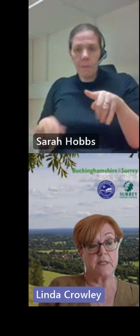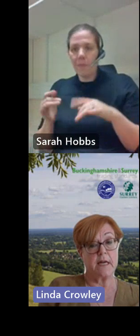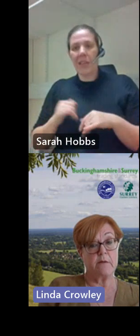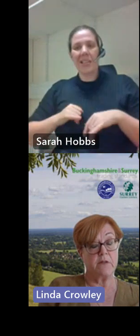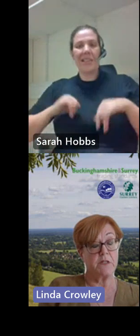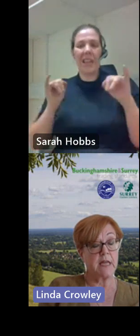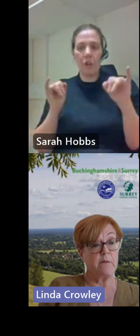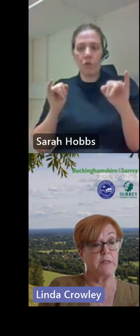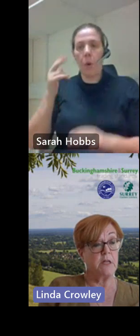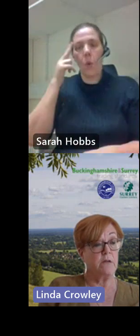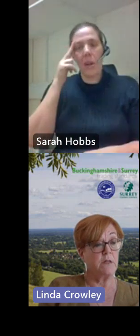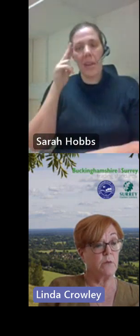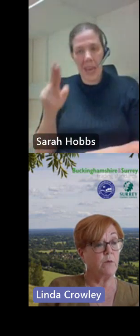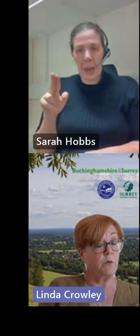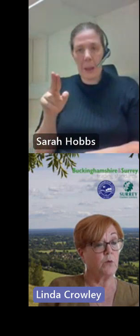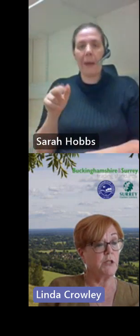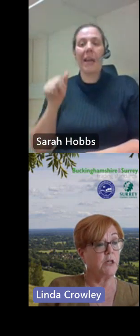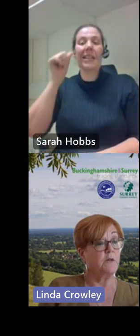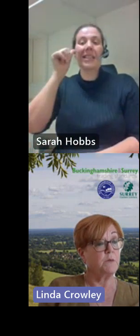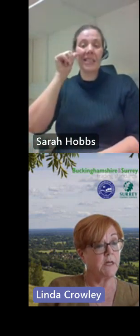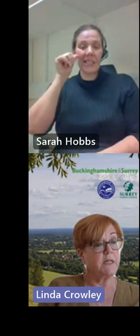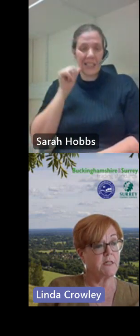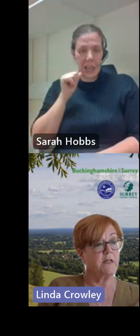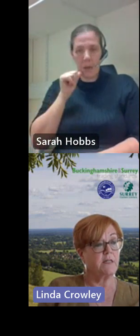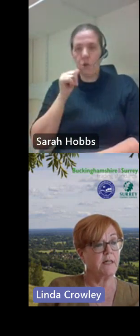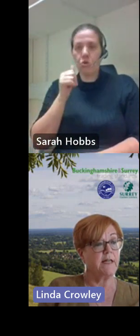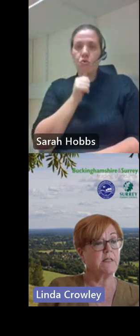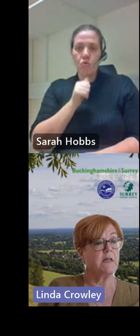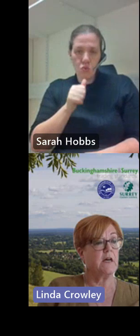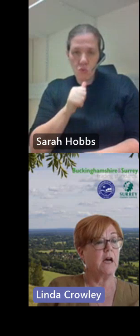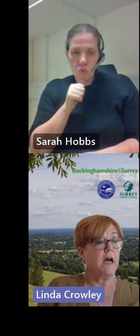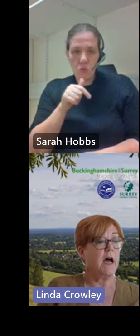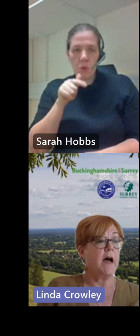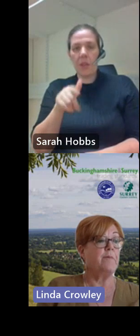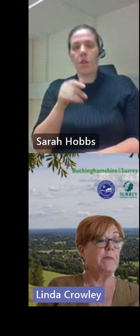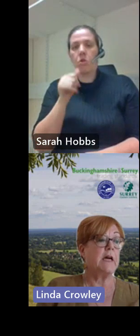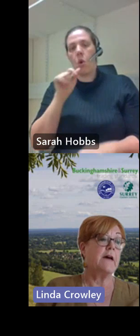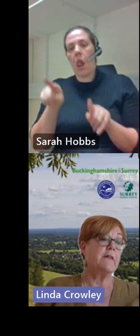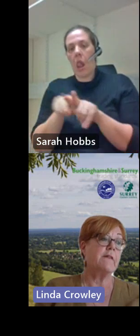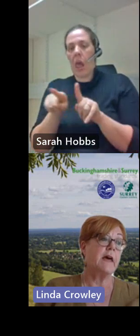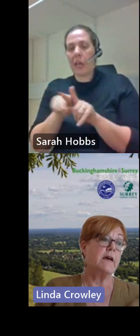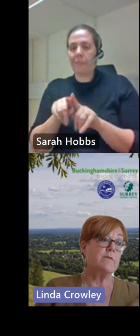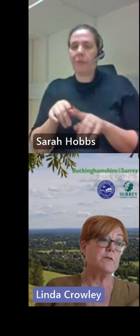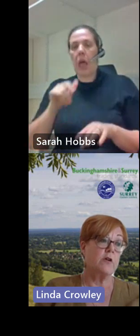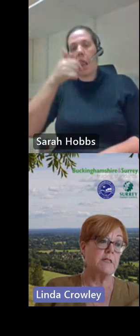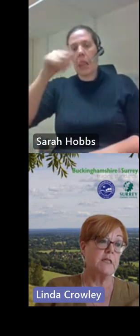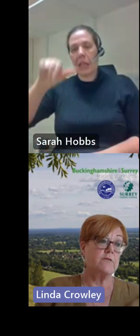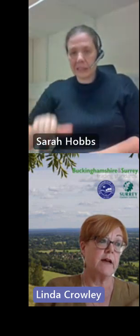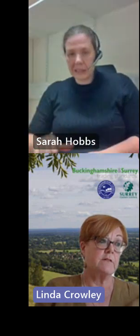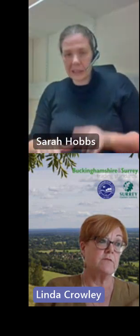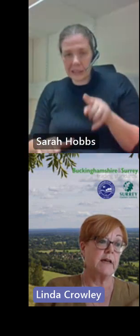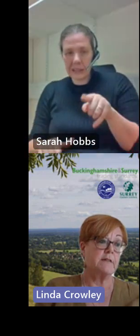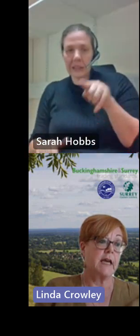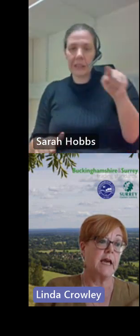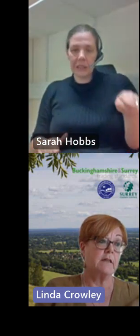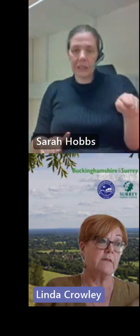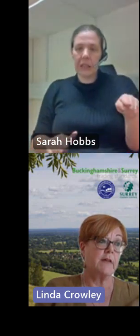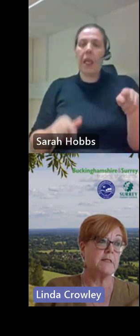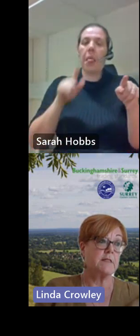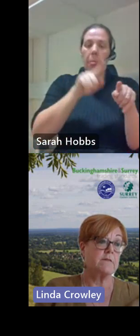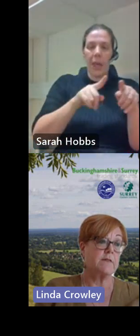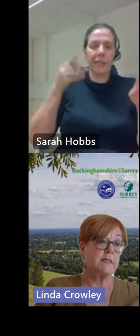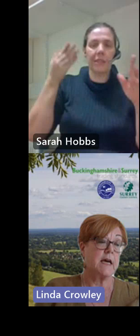which is the name that the scammers use, and we wouldn't want to use, but a sucker's list. And then they're targeted round and round